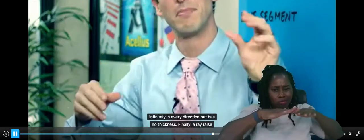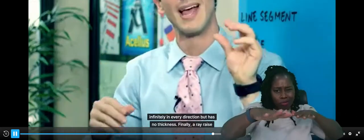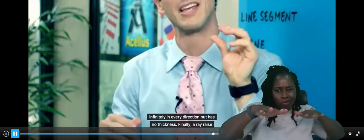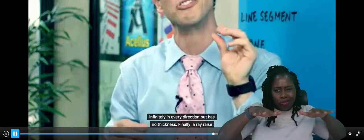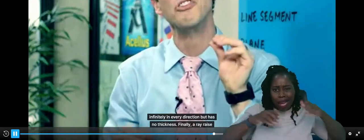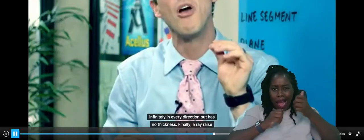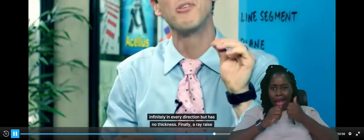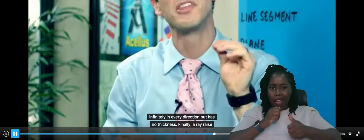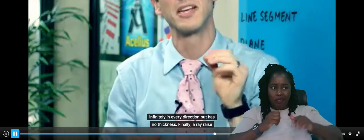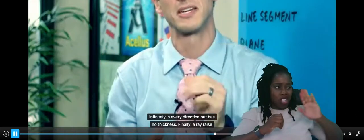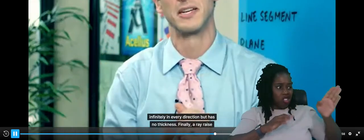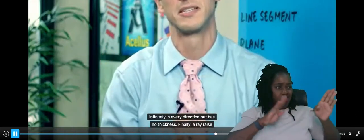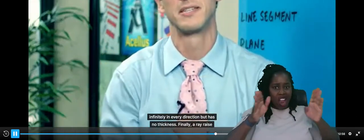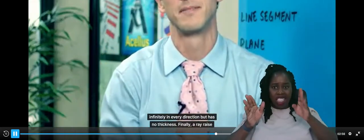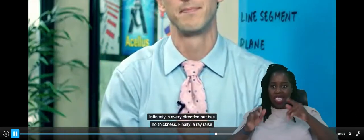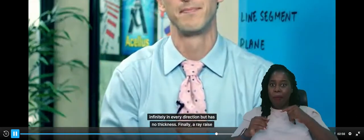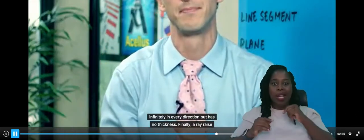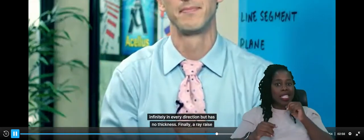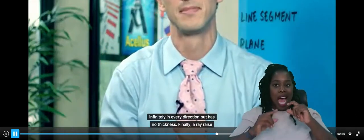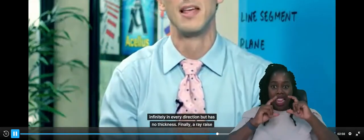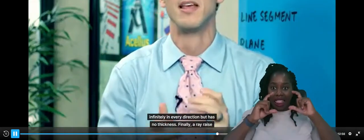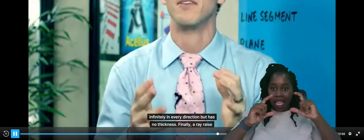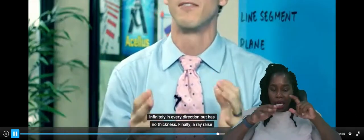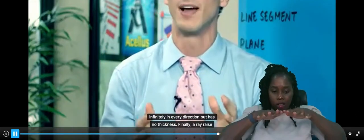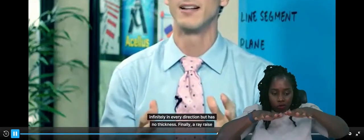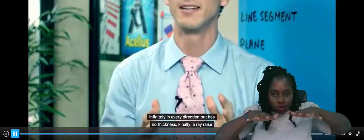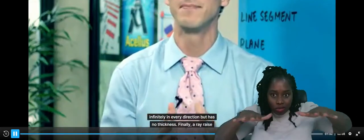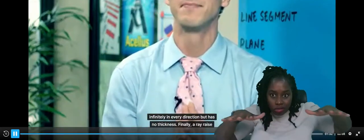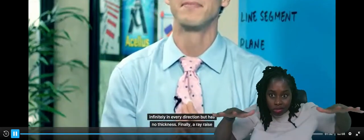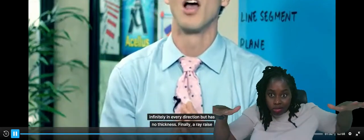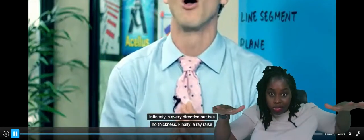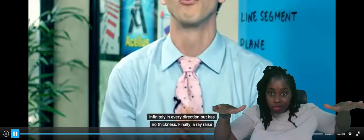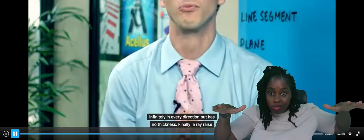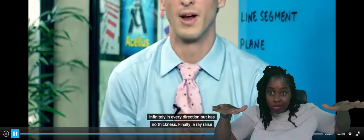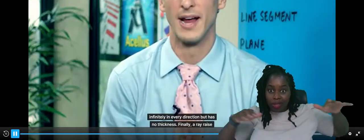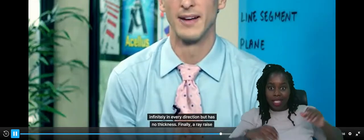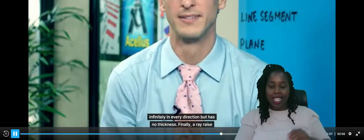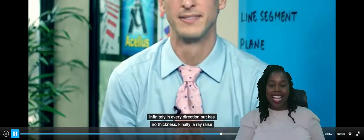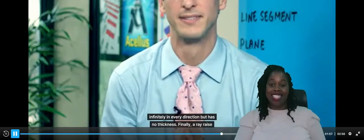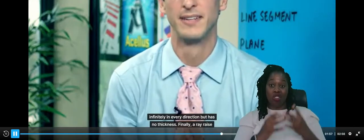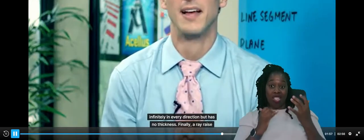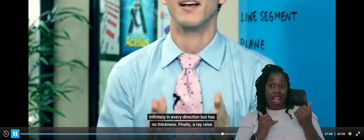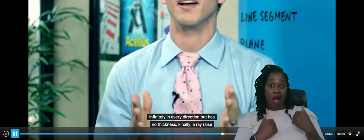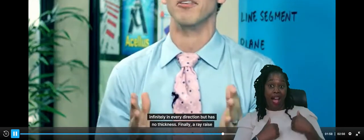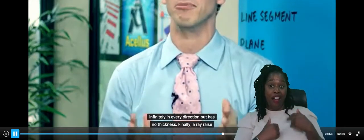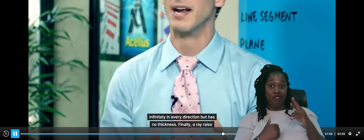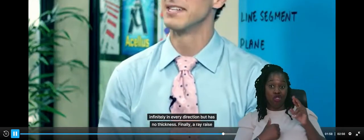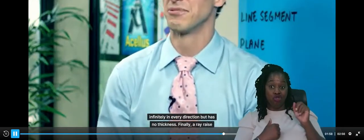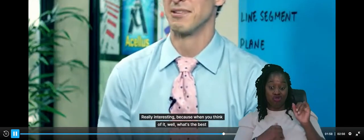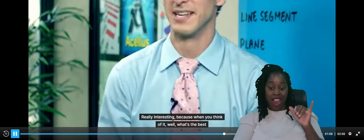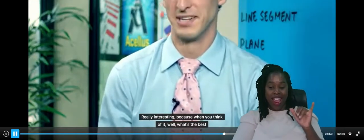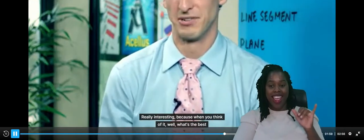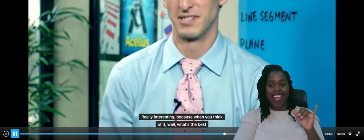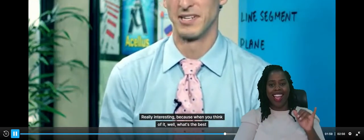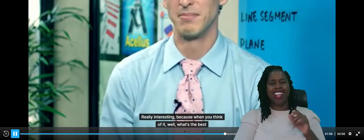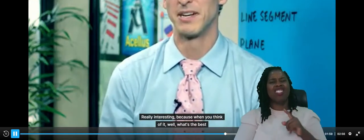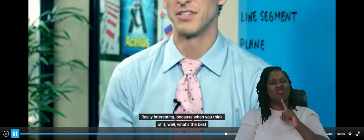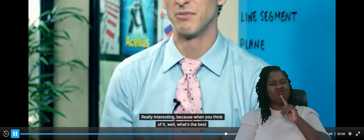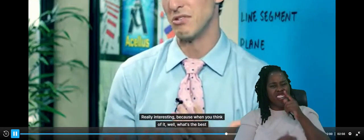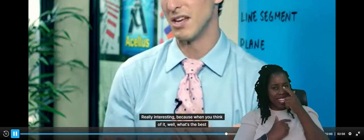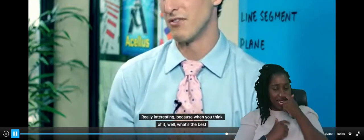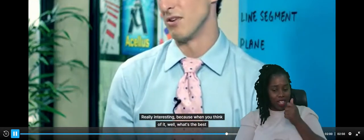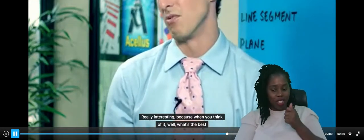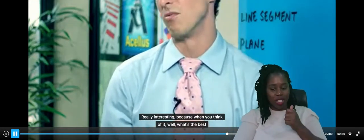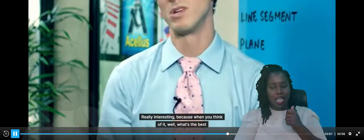direction but has no thickness finally array array is really interesting